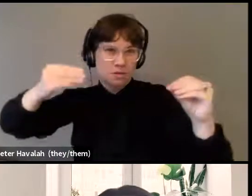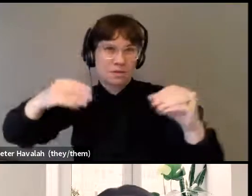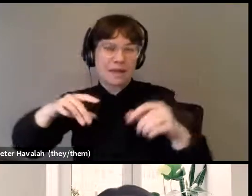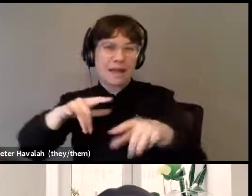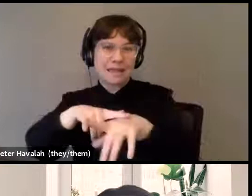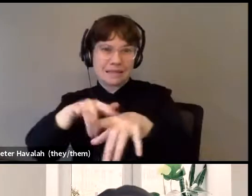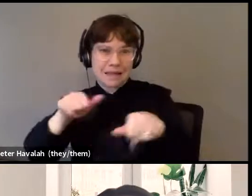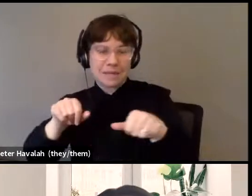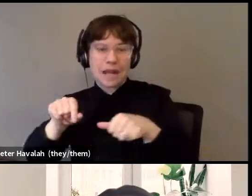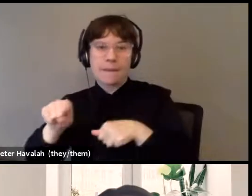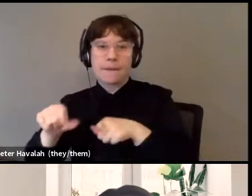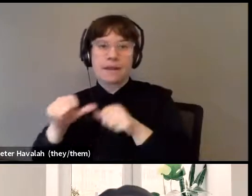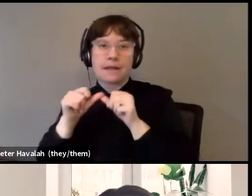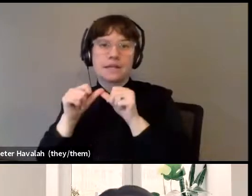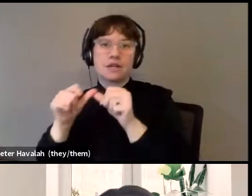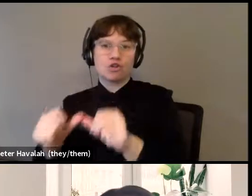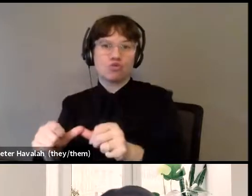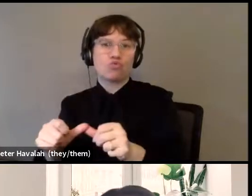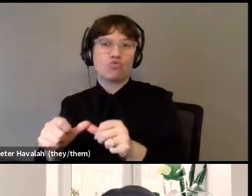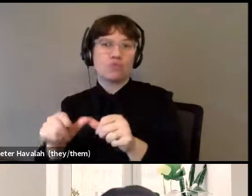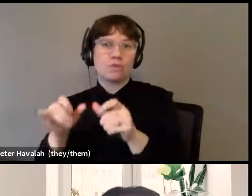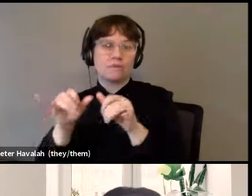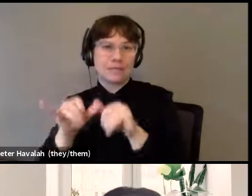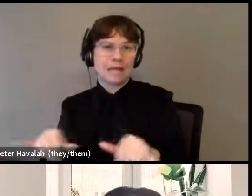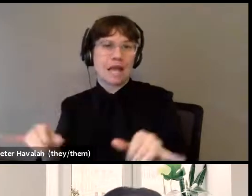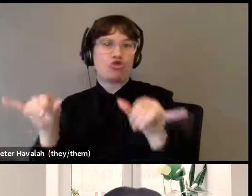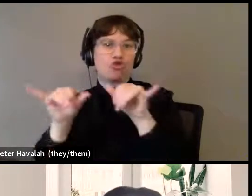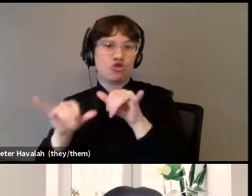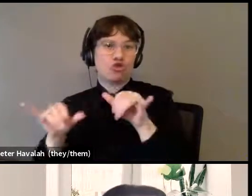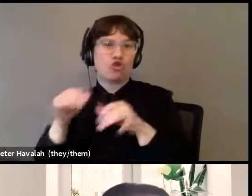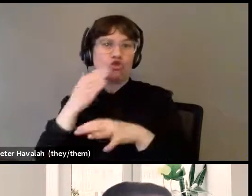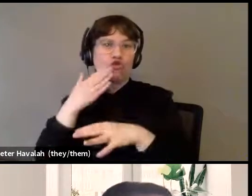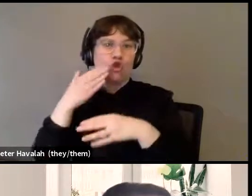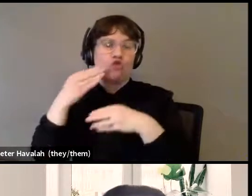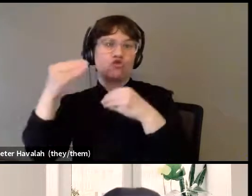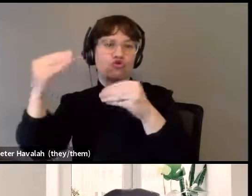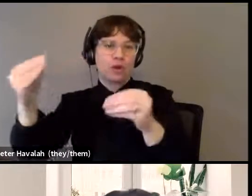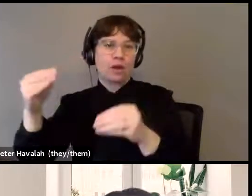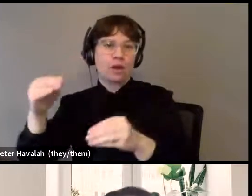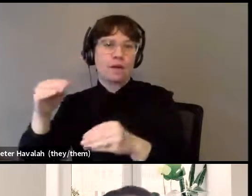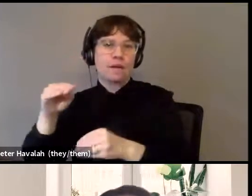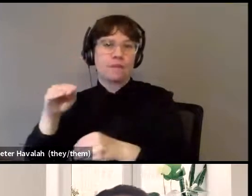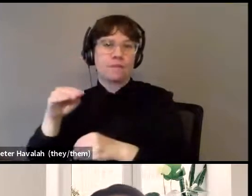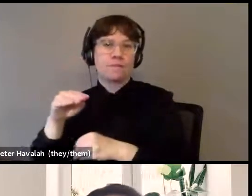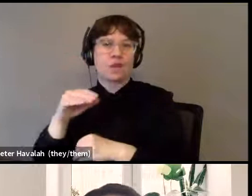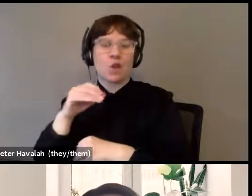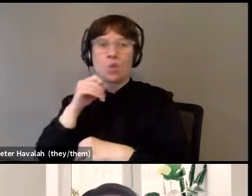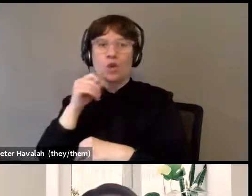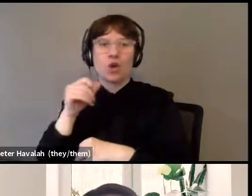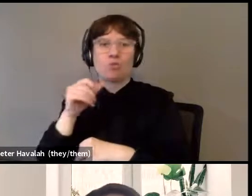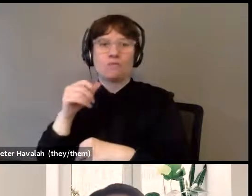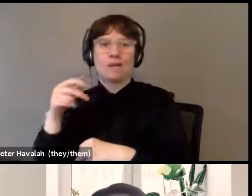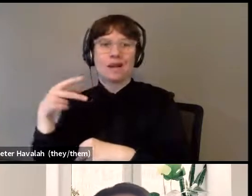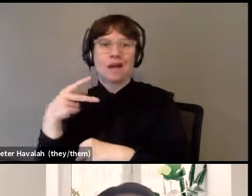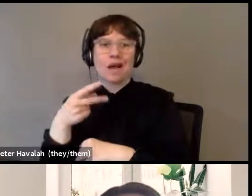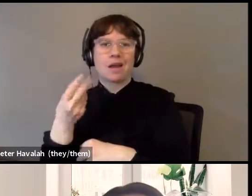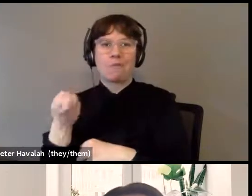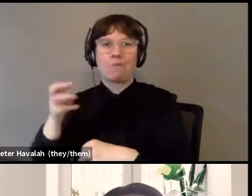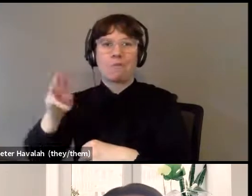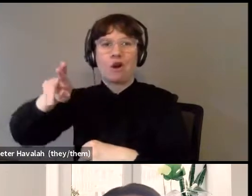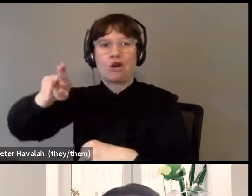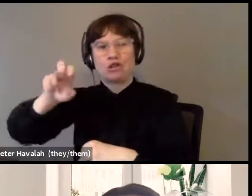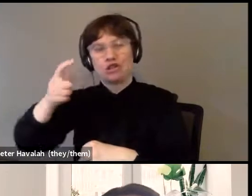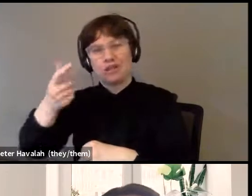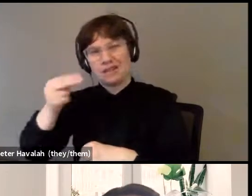also maintaining standard grocery markups for produce. So we don't cut our margins, we don't cut our markup